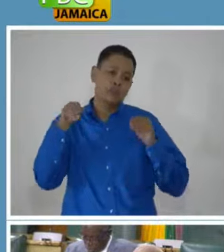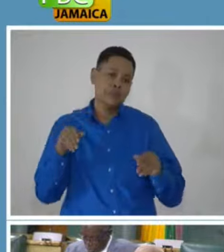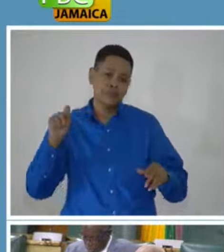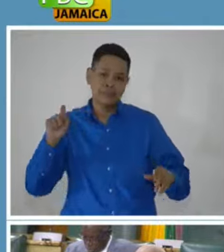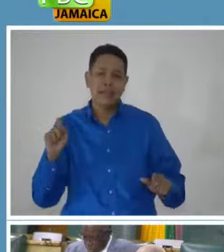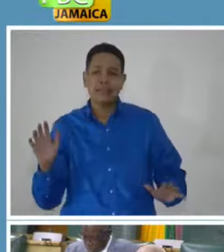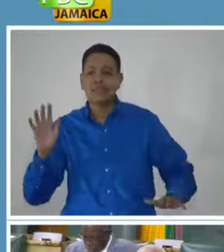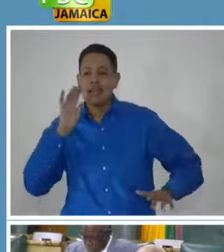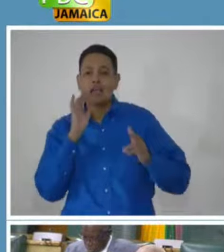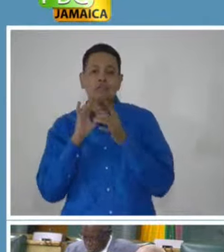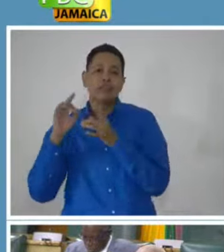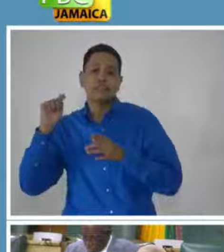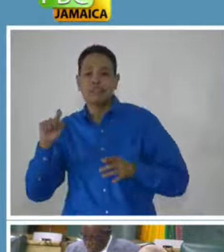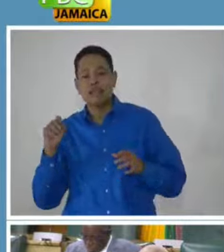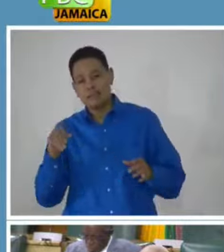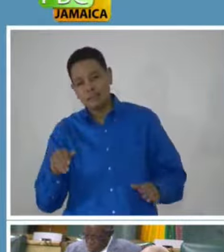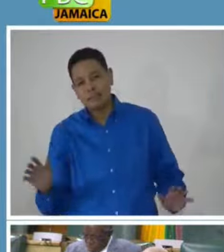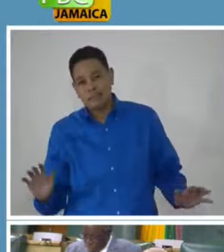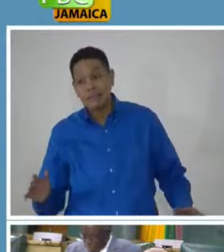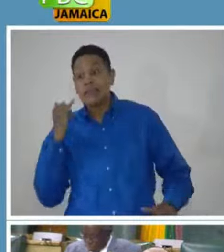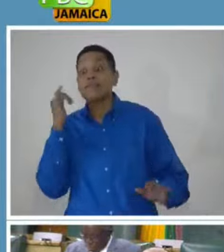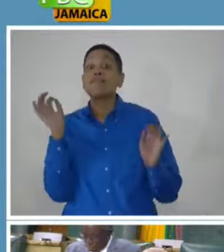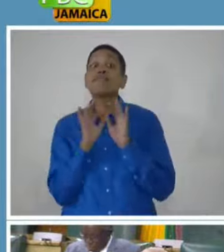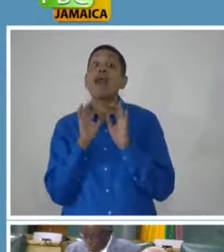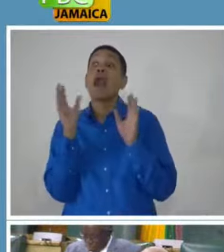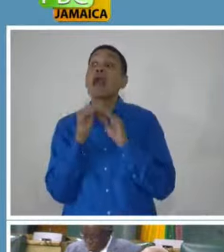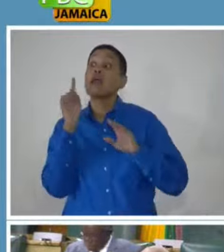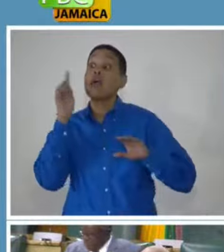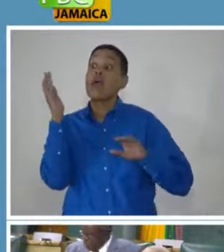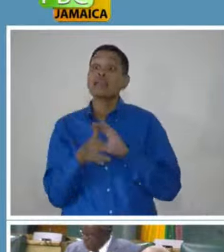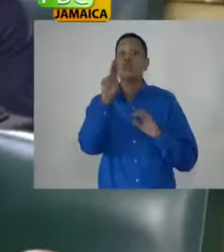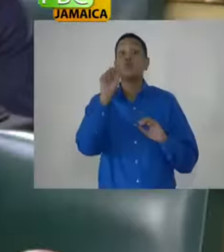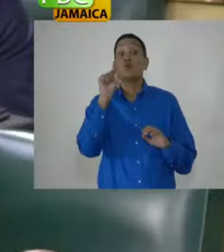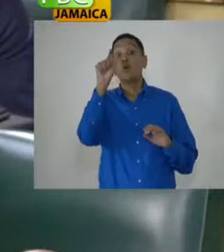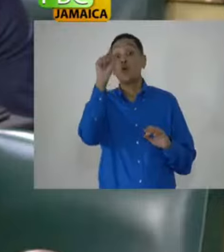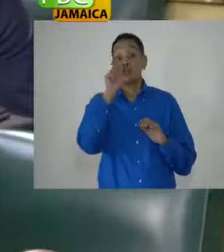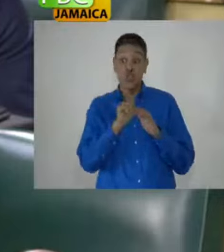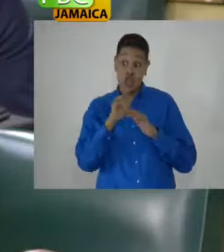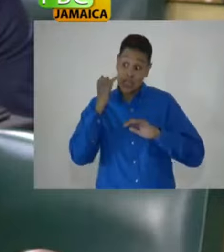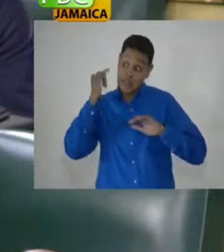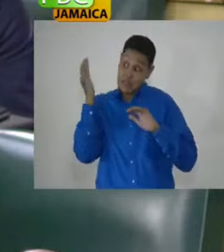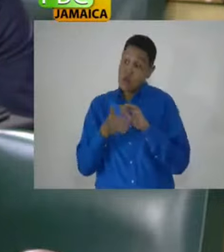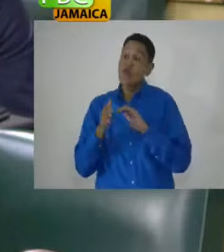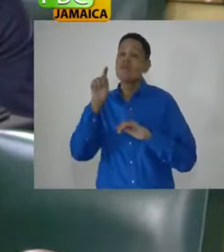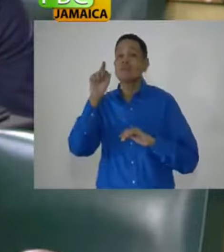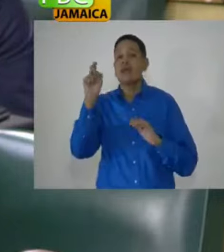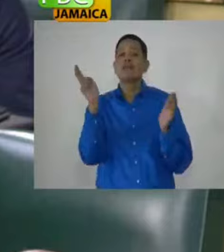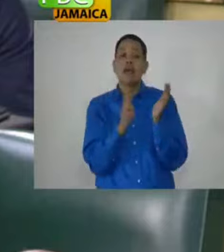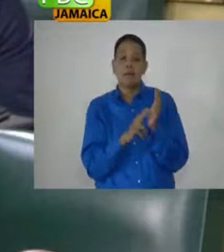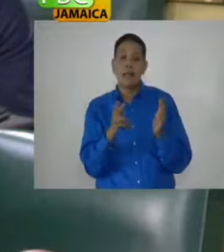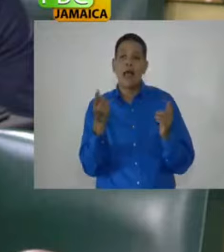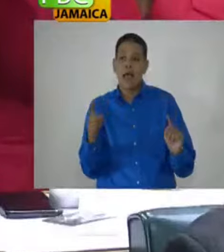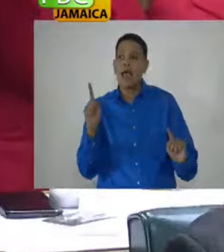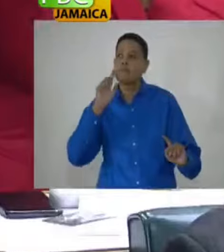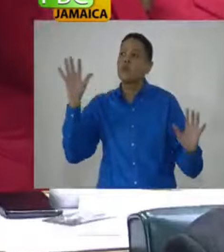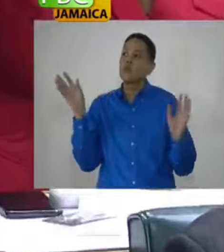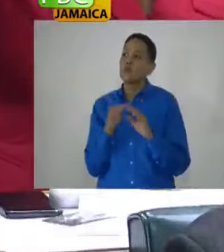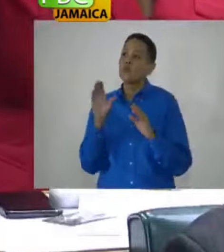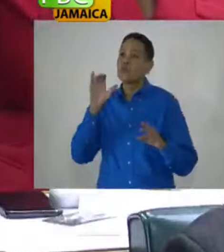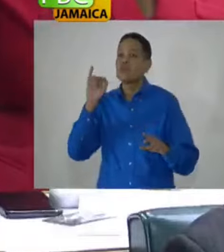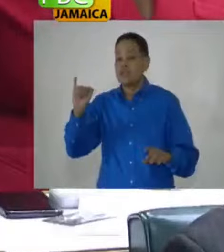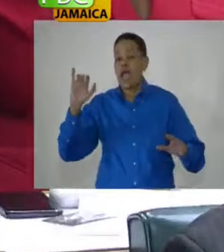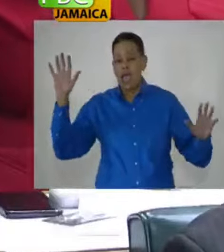and related taxes. If the value exceeds US $100, duties apply to the total